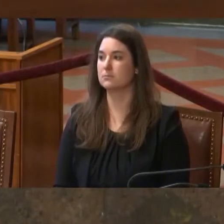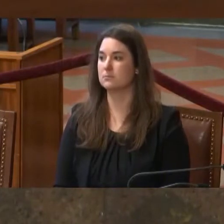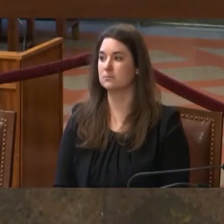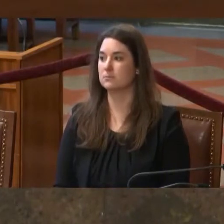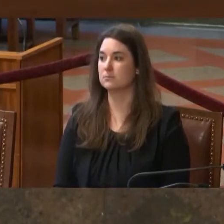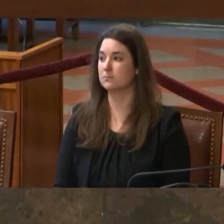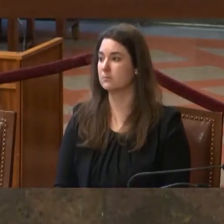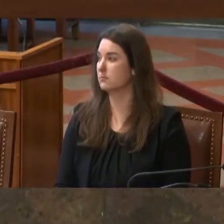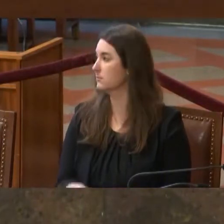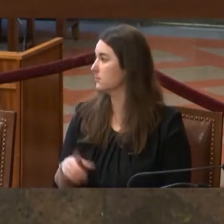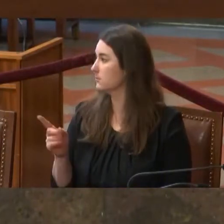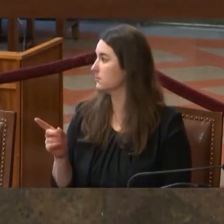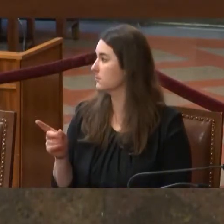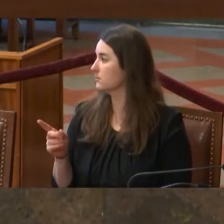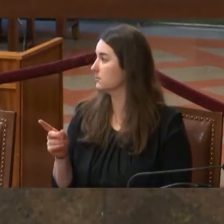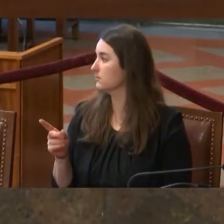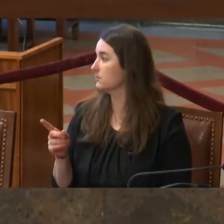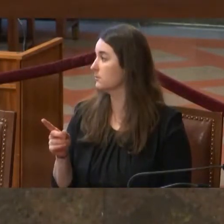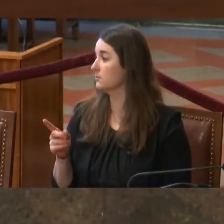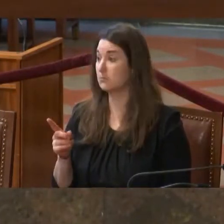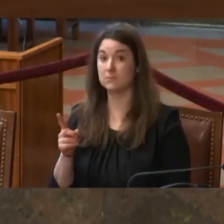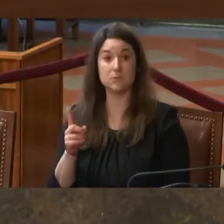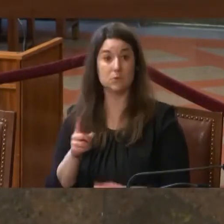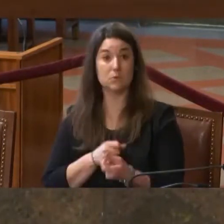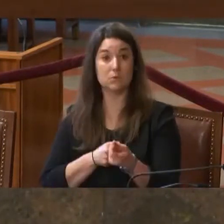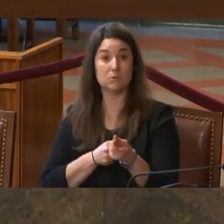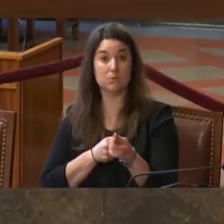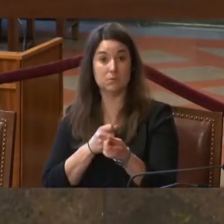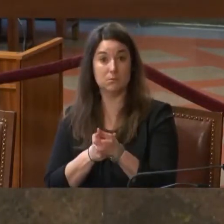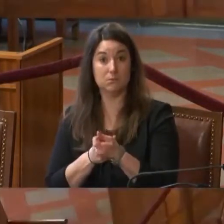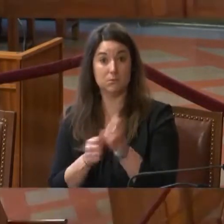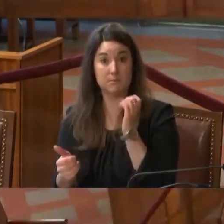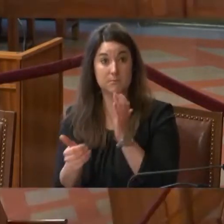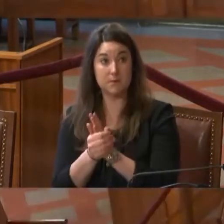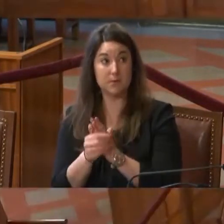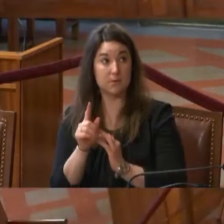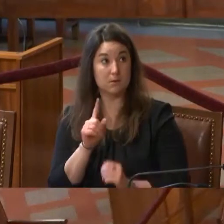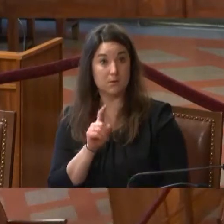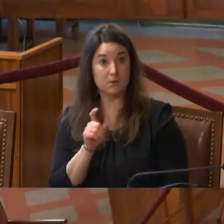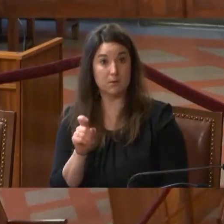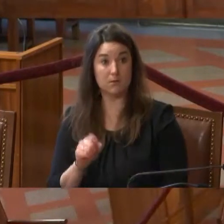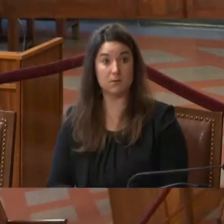You take a voice vote. All in favor of the amendment?